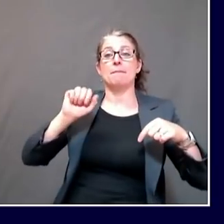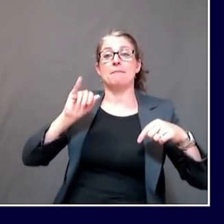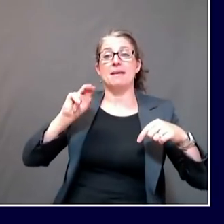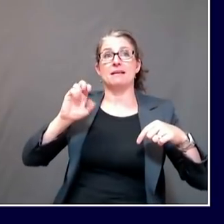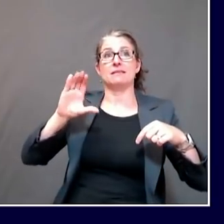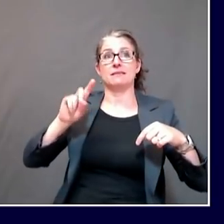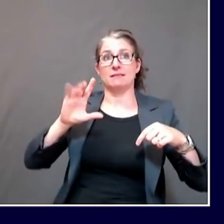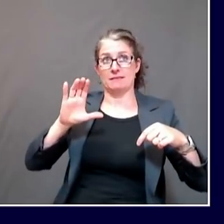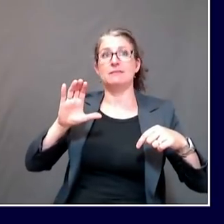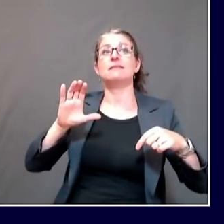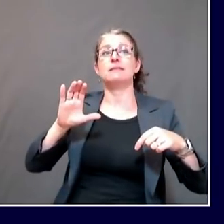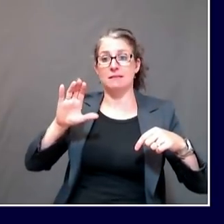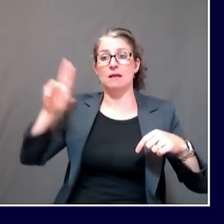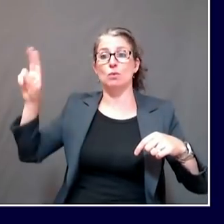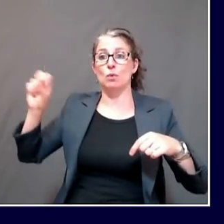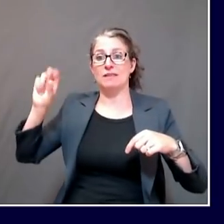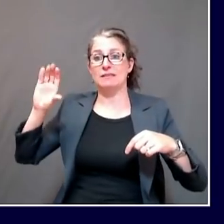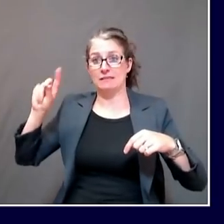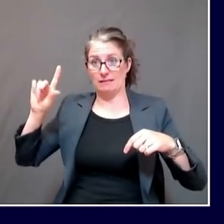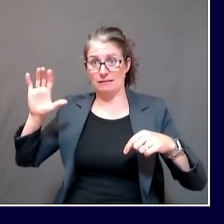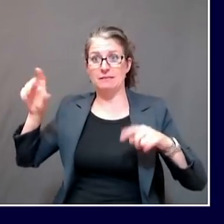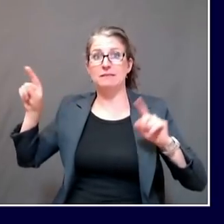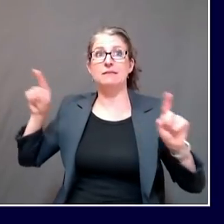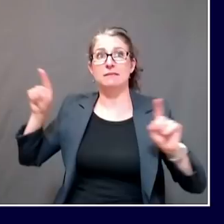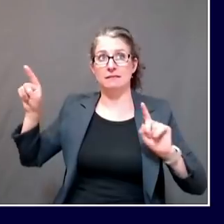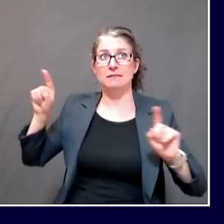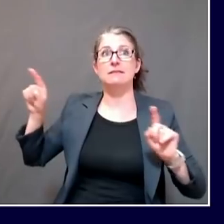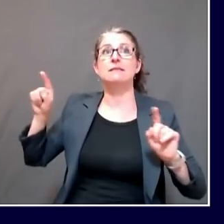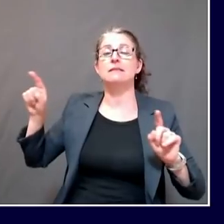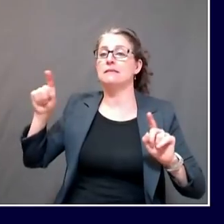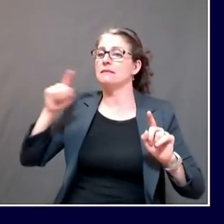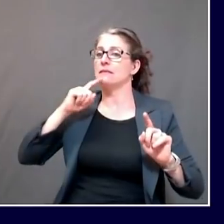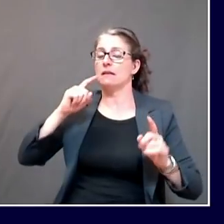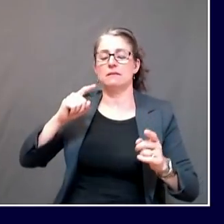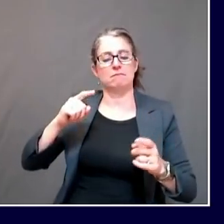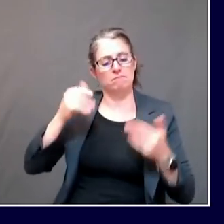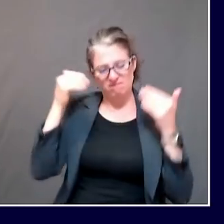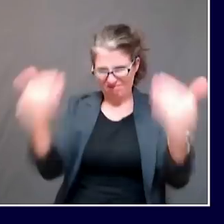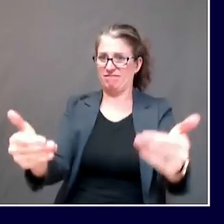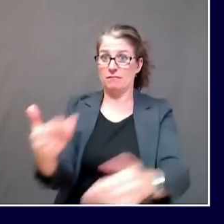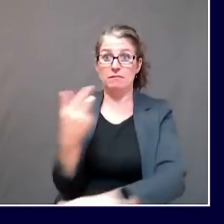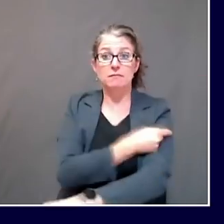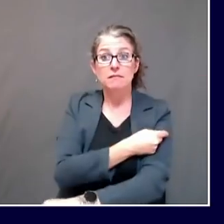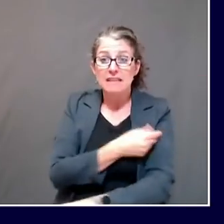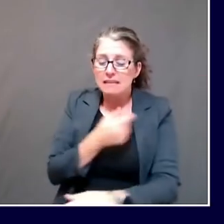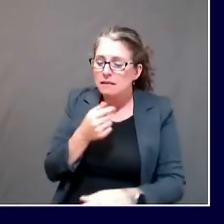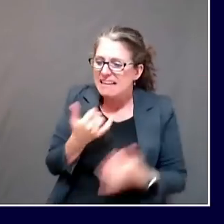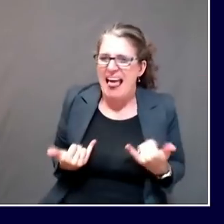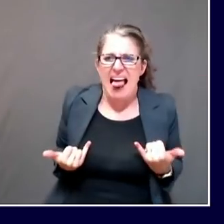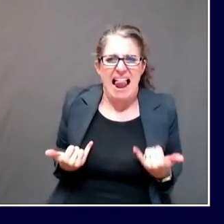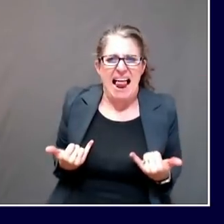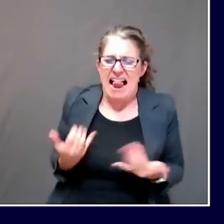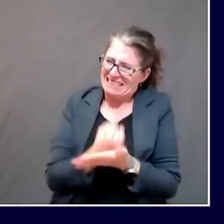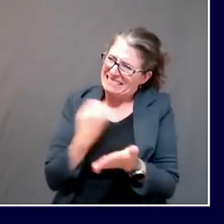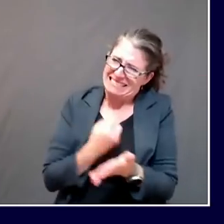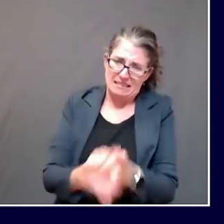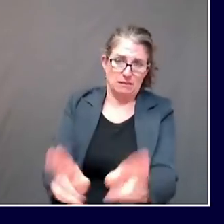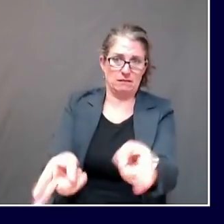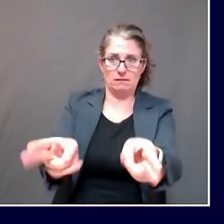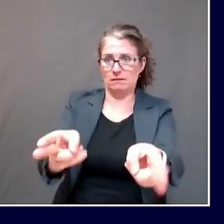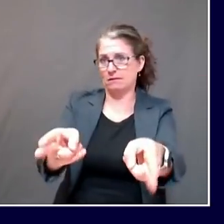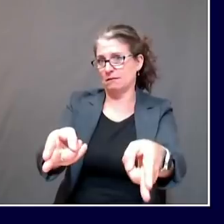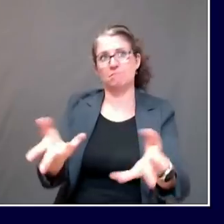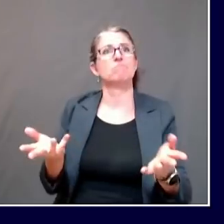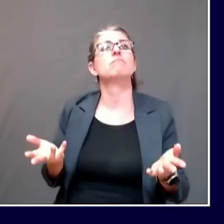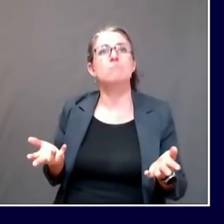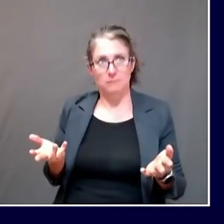flu shot as soon as you are able to. The best time to get your flu shot is when you are able to get it and you are somewhere where they're